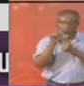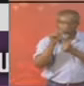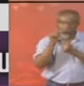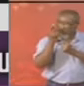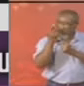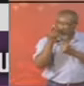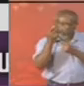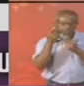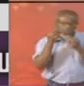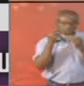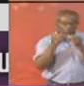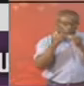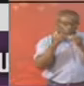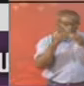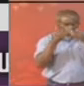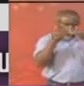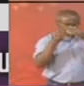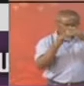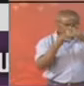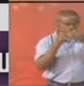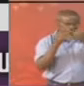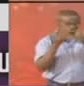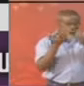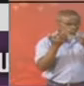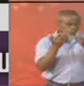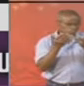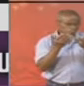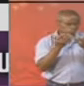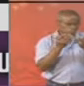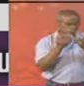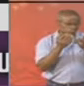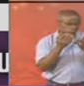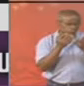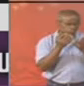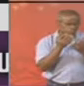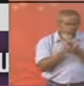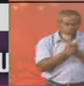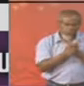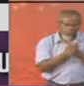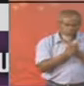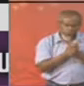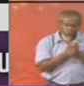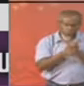robust restrictions like mandatory closures, mandatory stay at home,